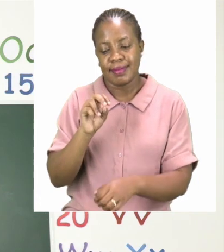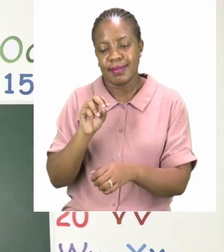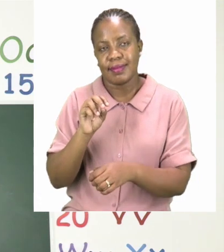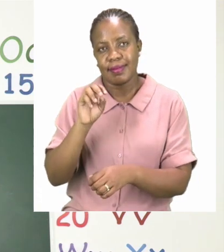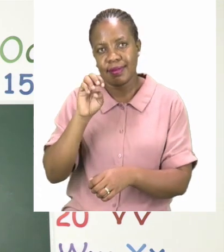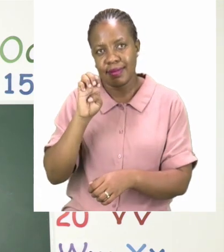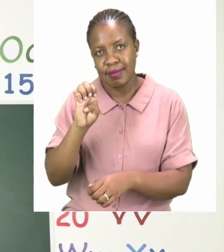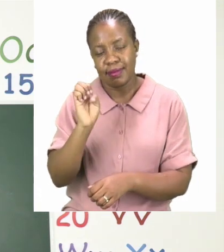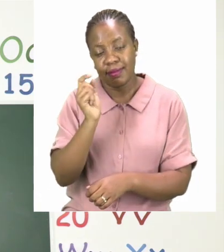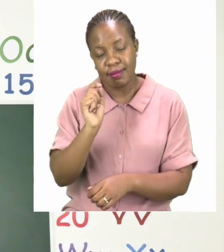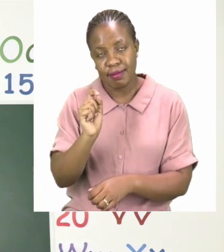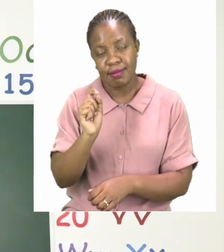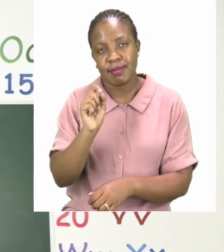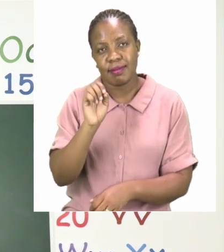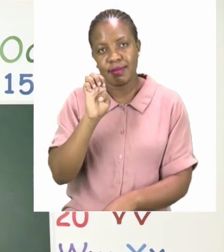letter E.